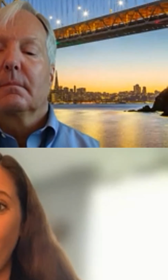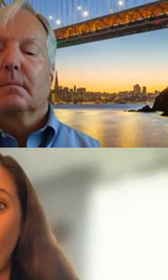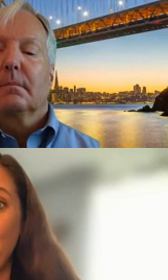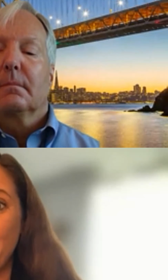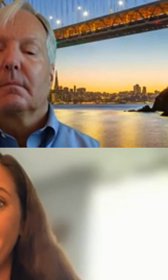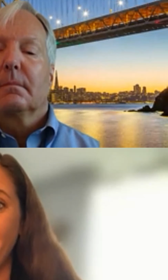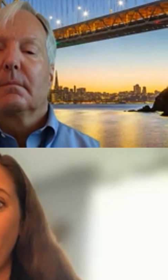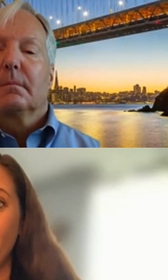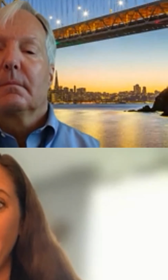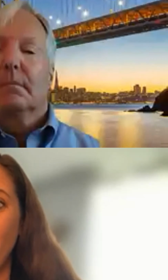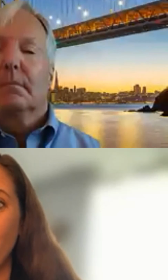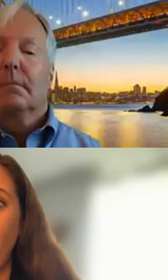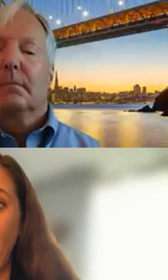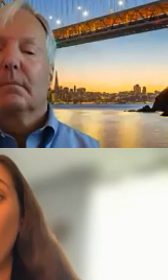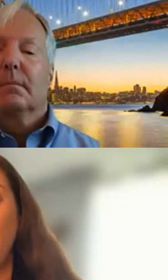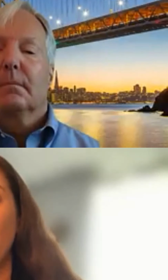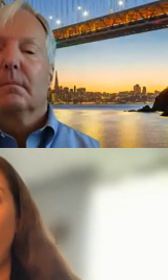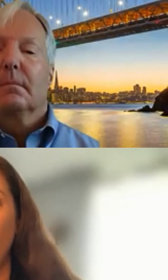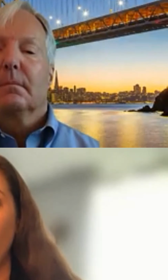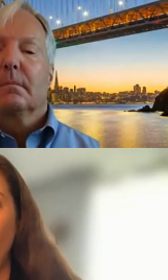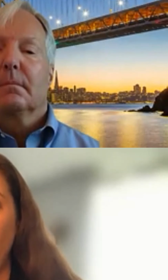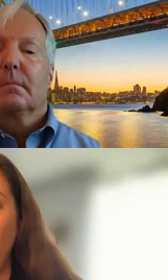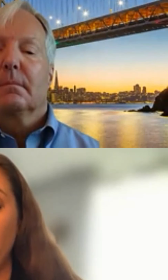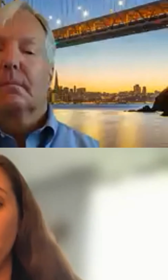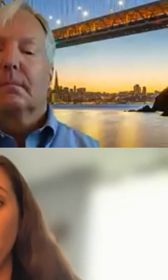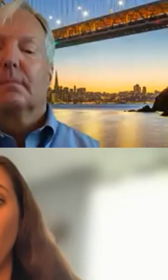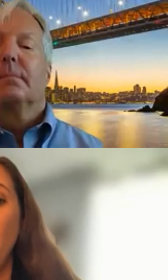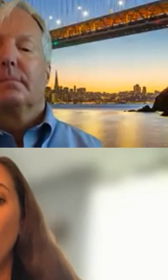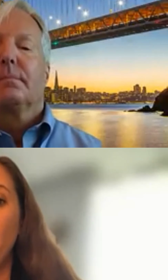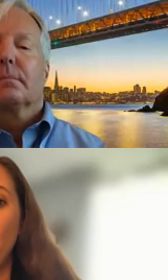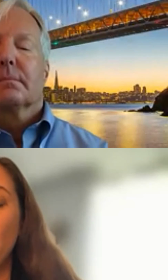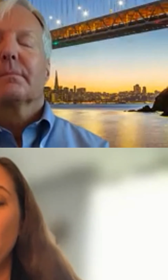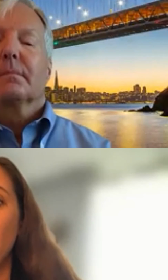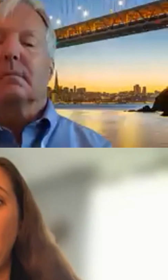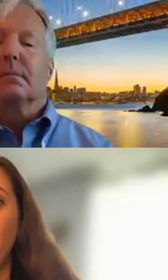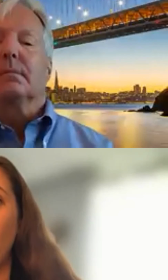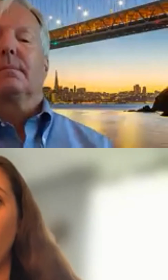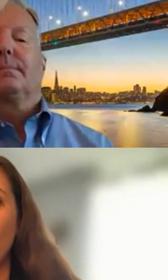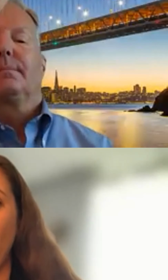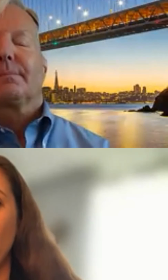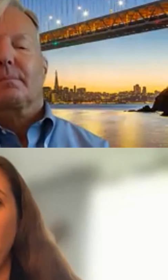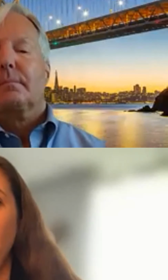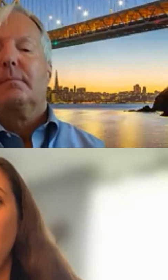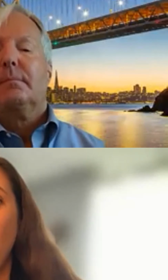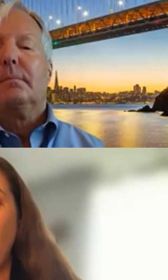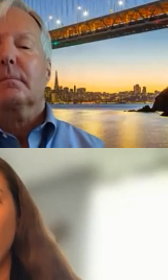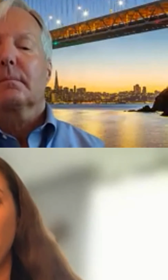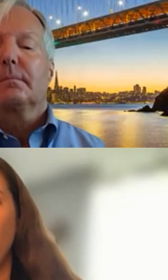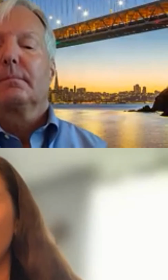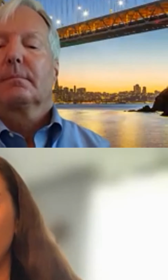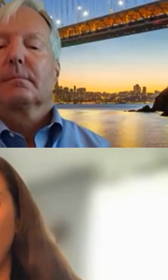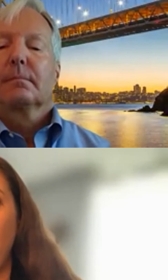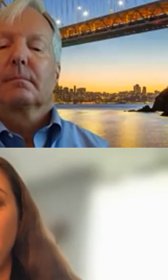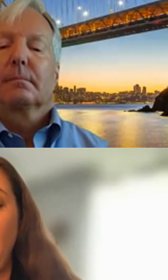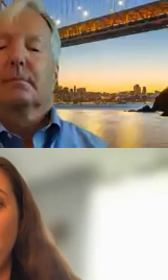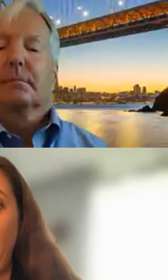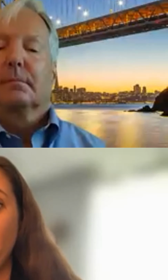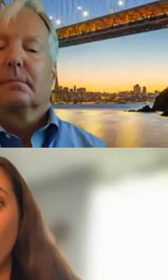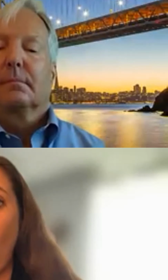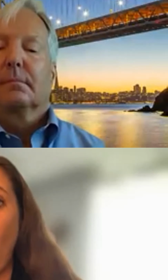eyes open to this conversation on how we can partner with one another. So with the changes in healthcare restructuring, hospital systems